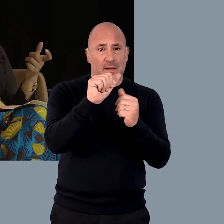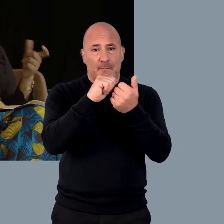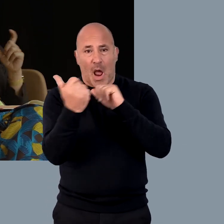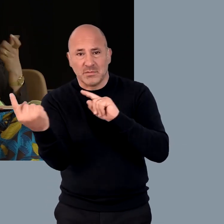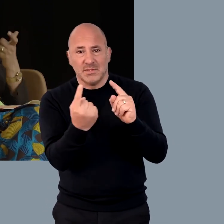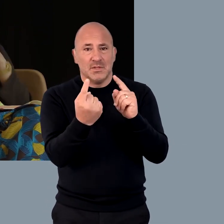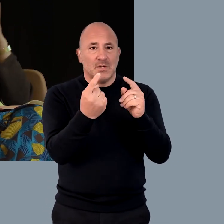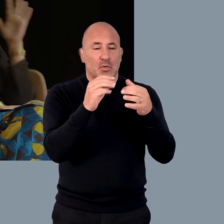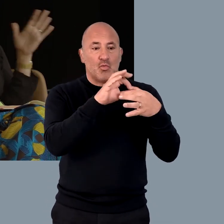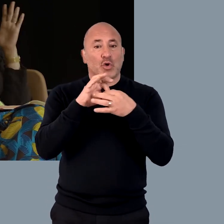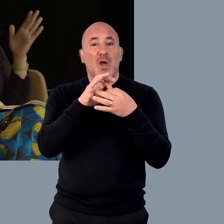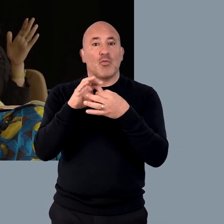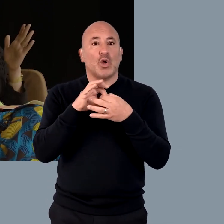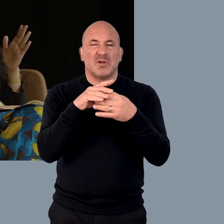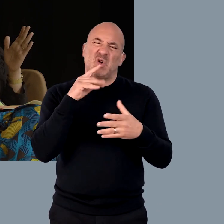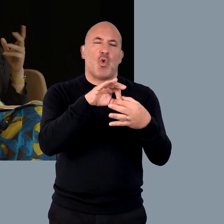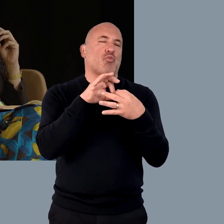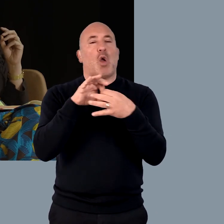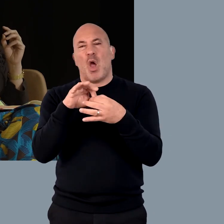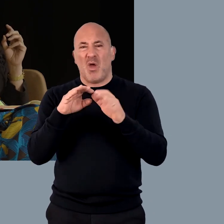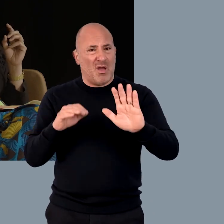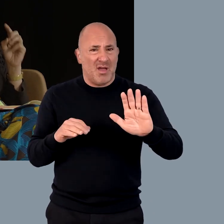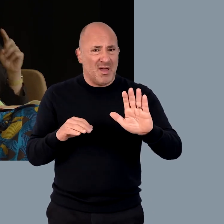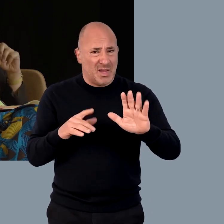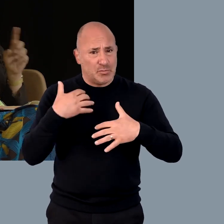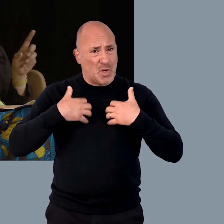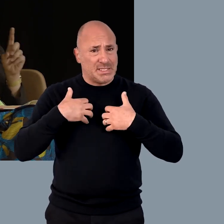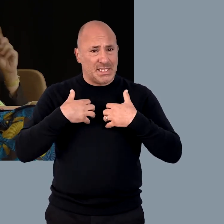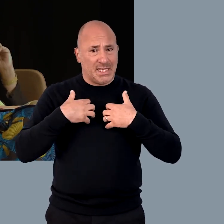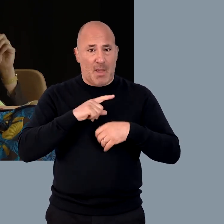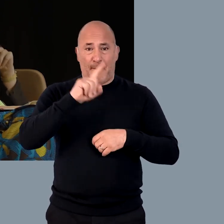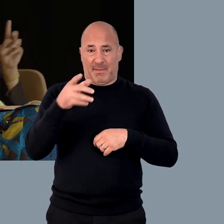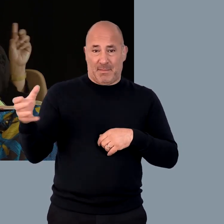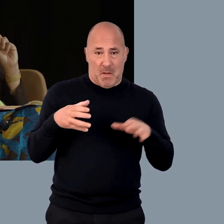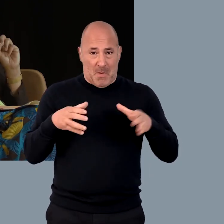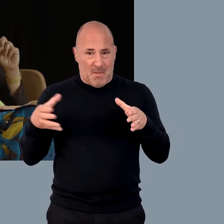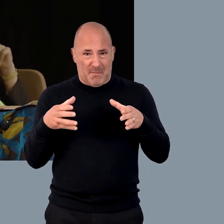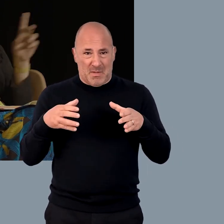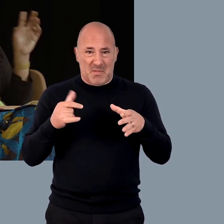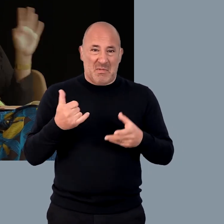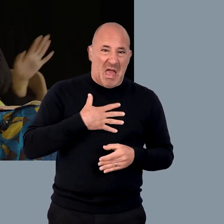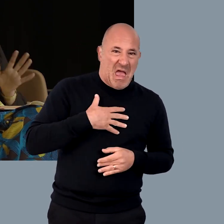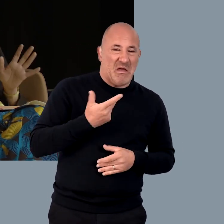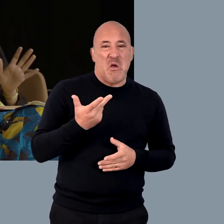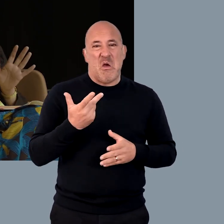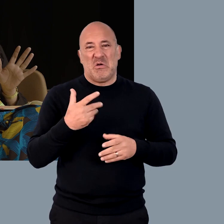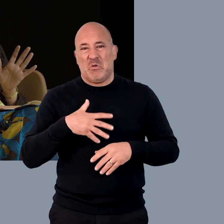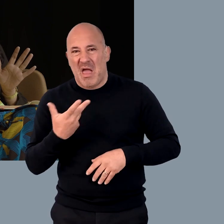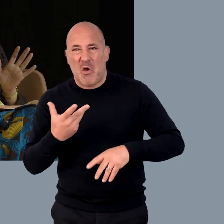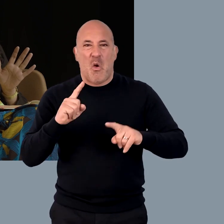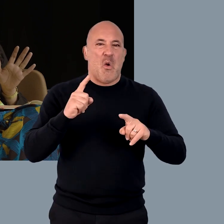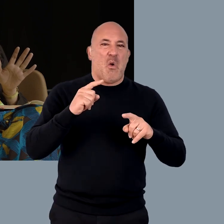in partners, and collaboration is such an overused word, but it is really interesting that when you get people together who are like or not